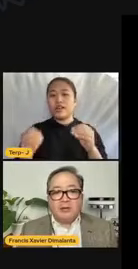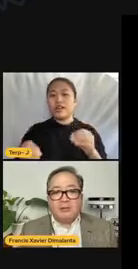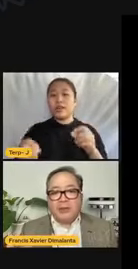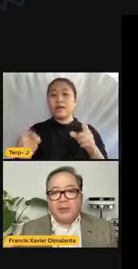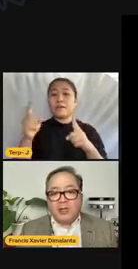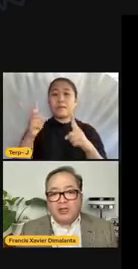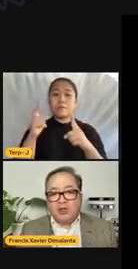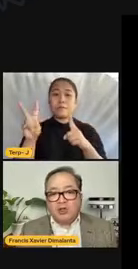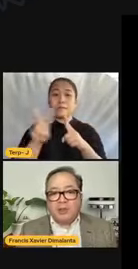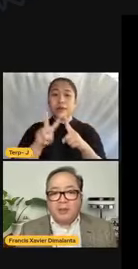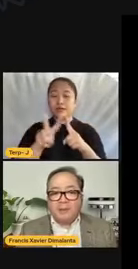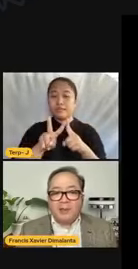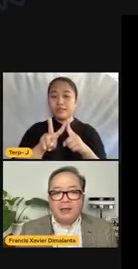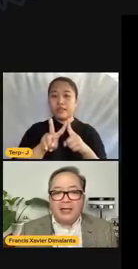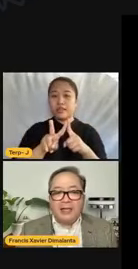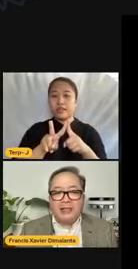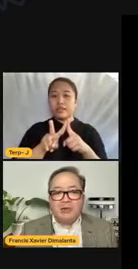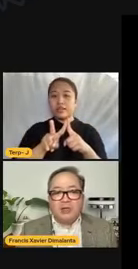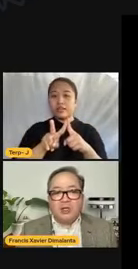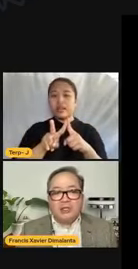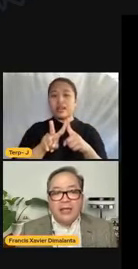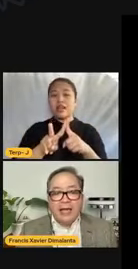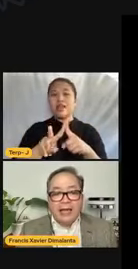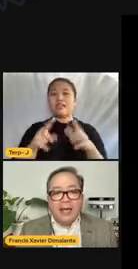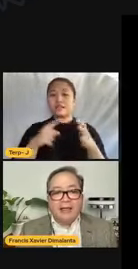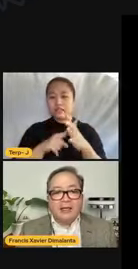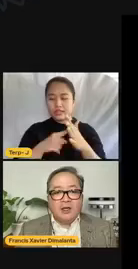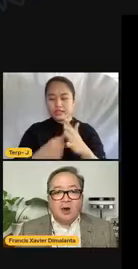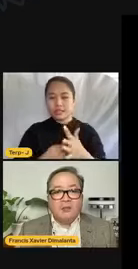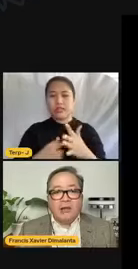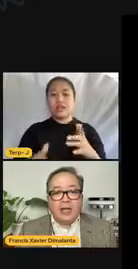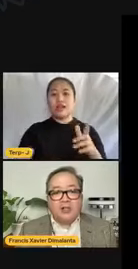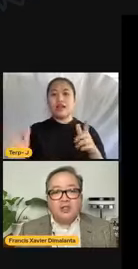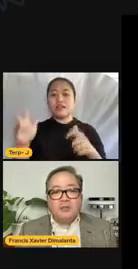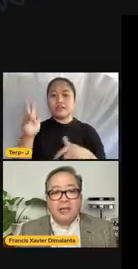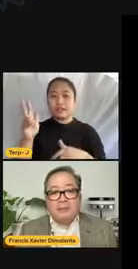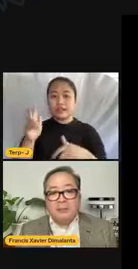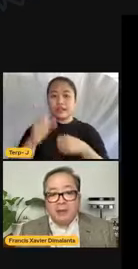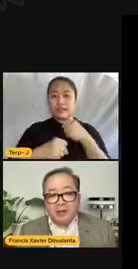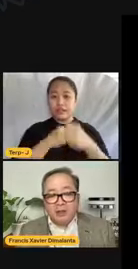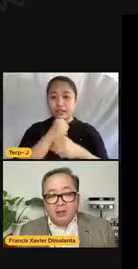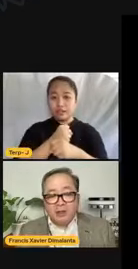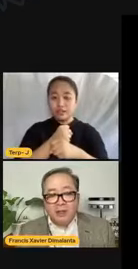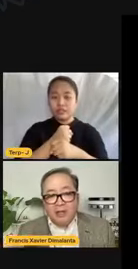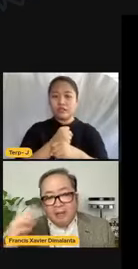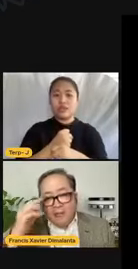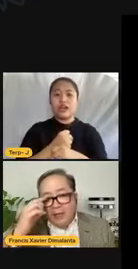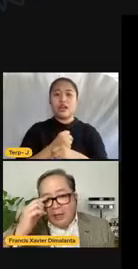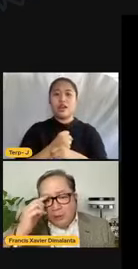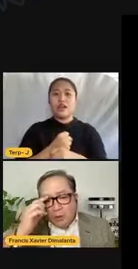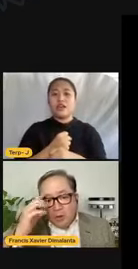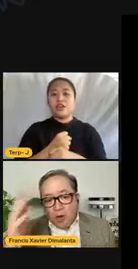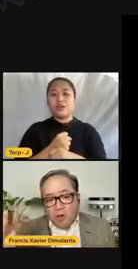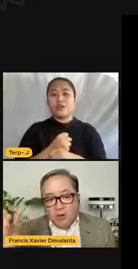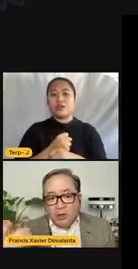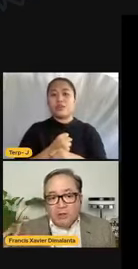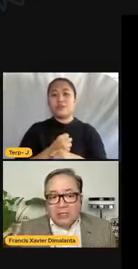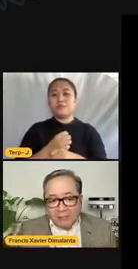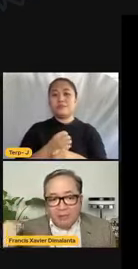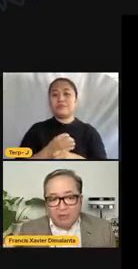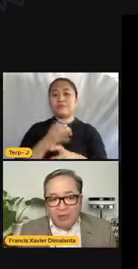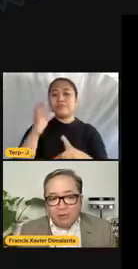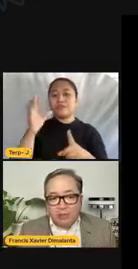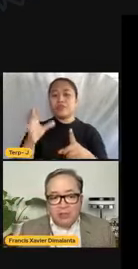spurt. By 3 years old, there might be about 18 words, and comprehension may be better than them being able to talk. So